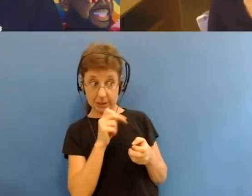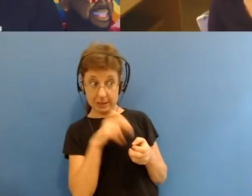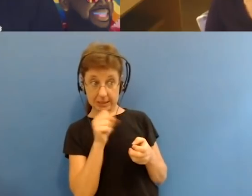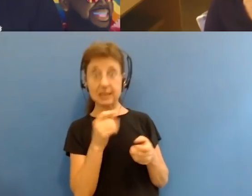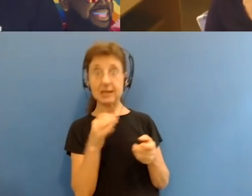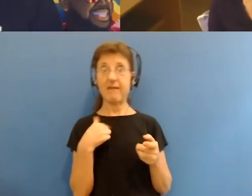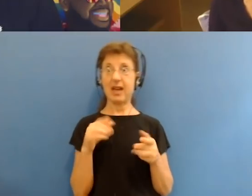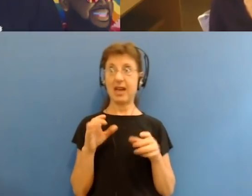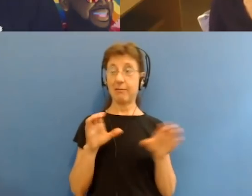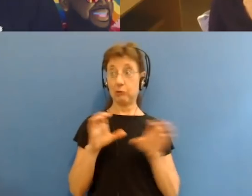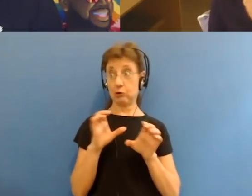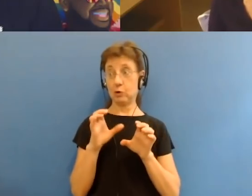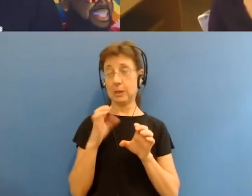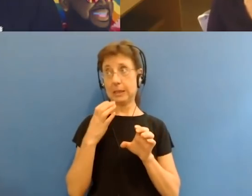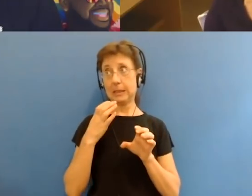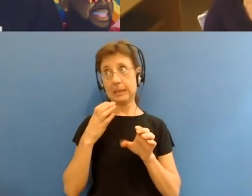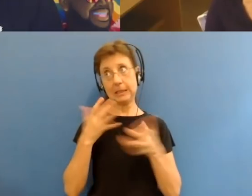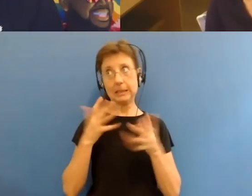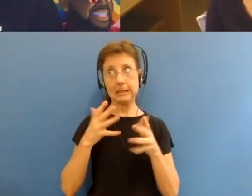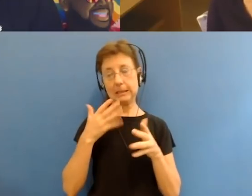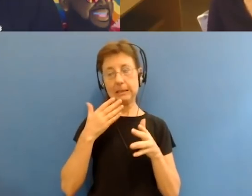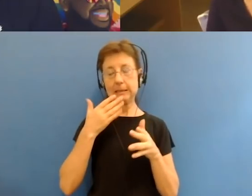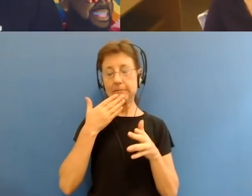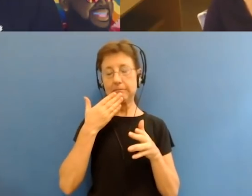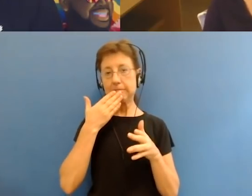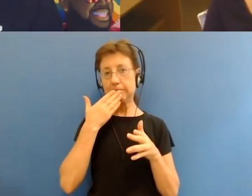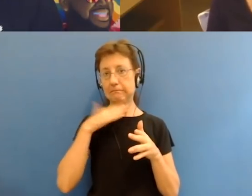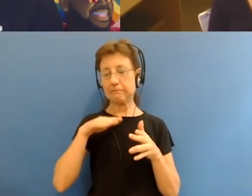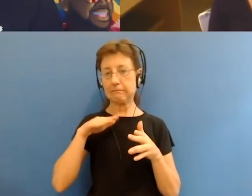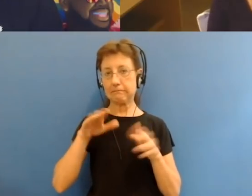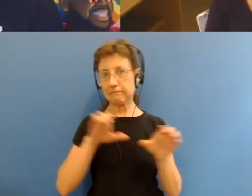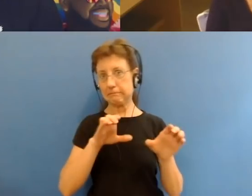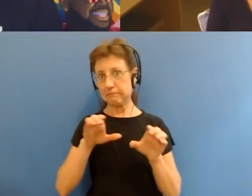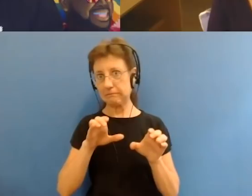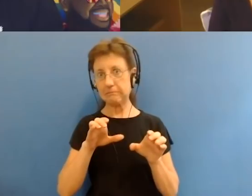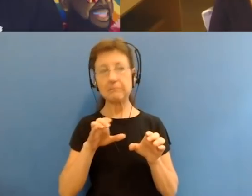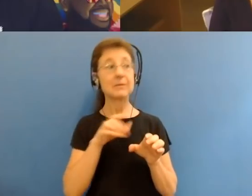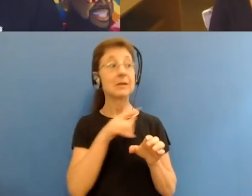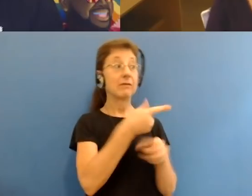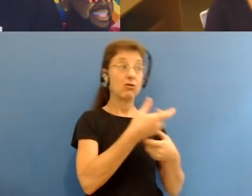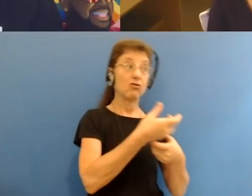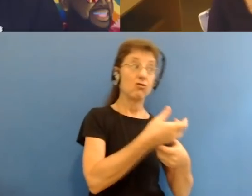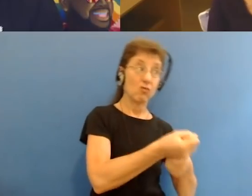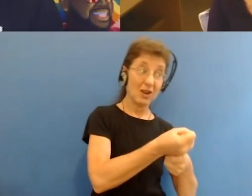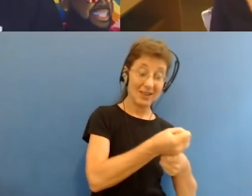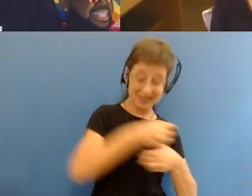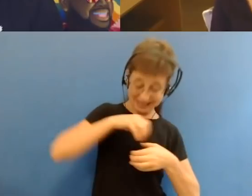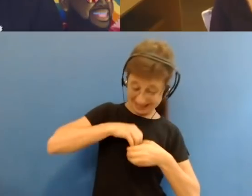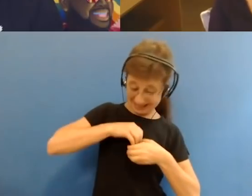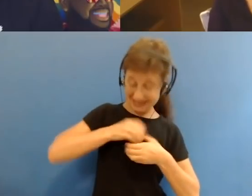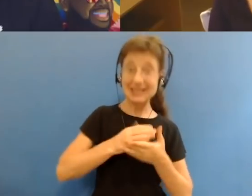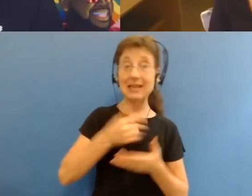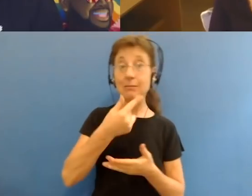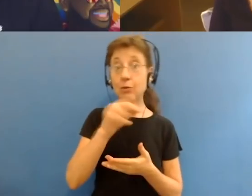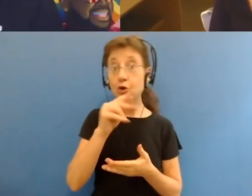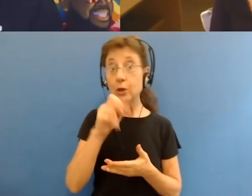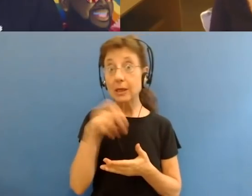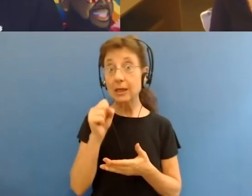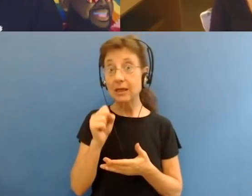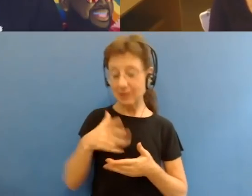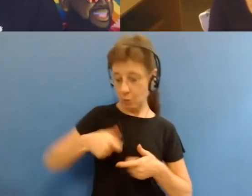steadfast in saying there's goodness in there somehow, it's going to bring it out. So I just, that seems like the companion practice